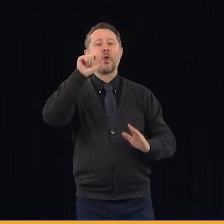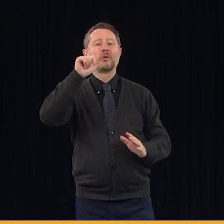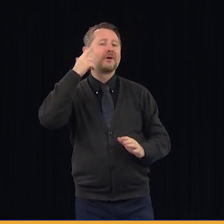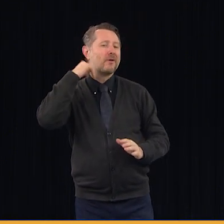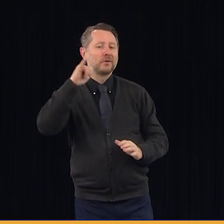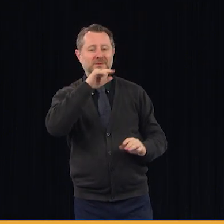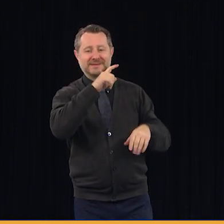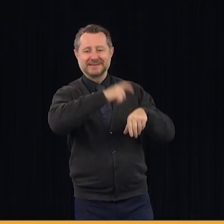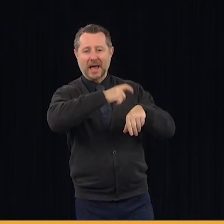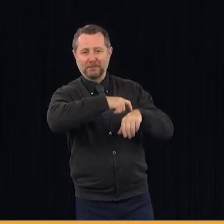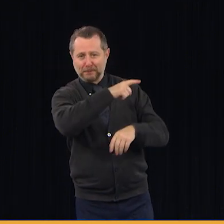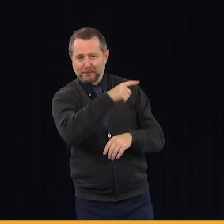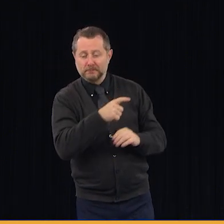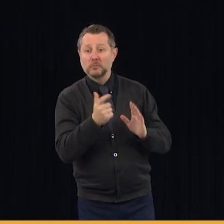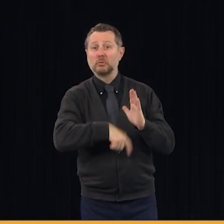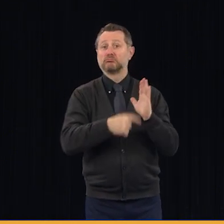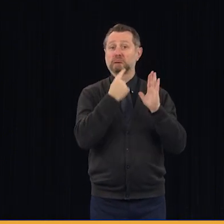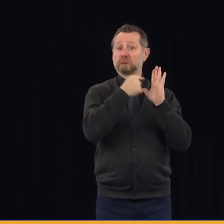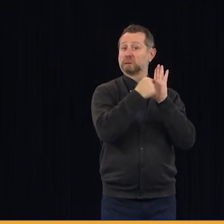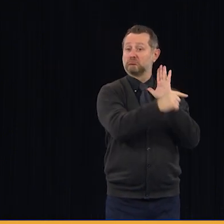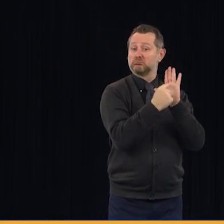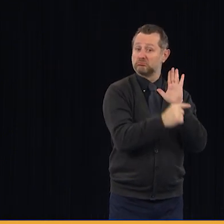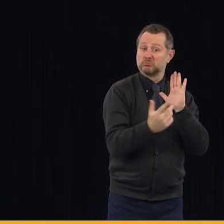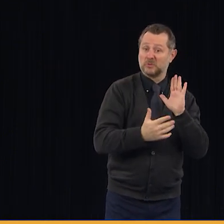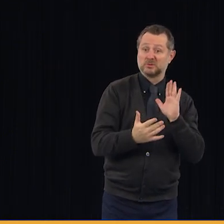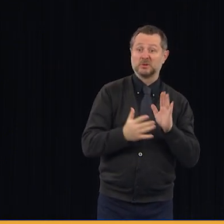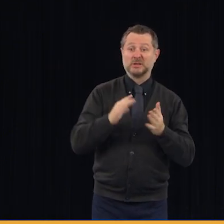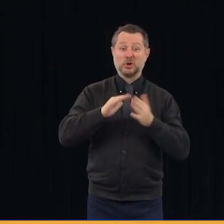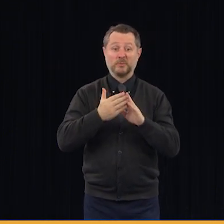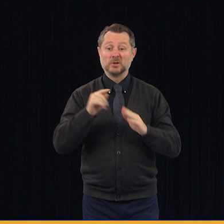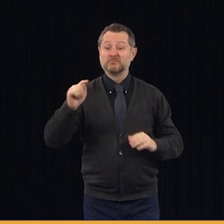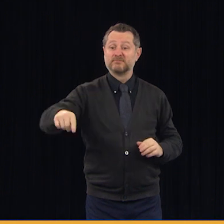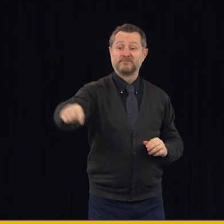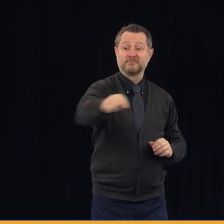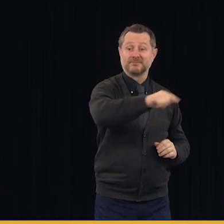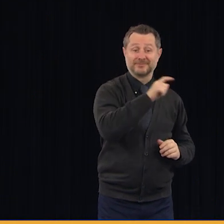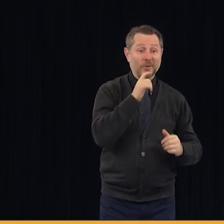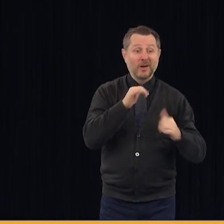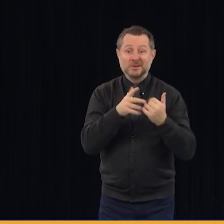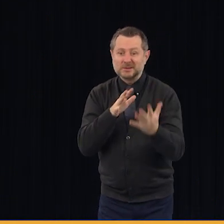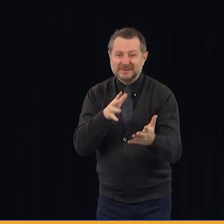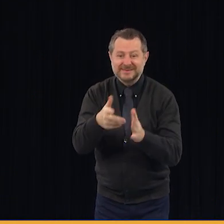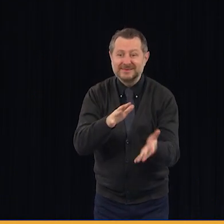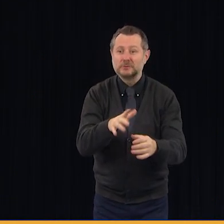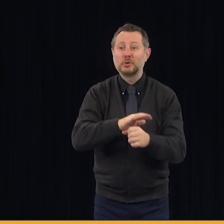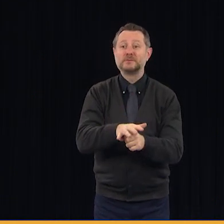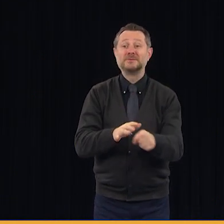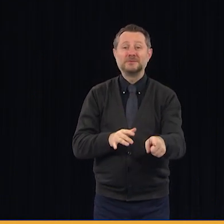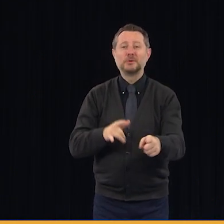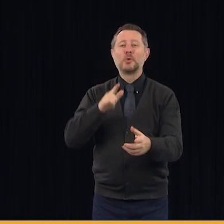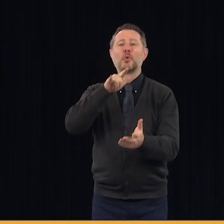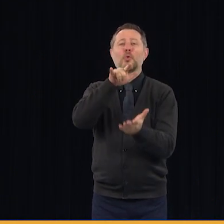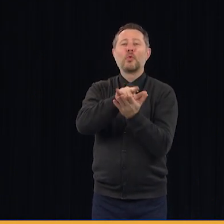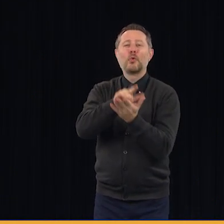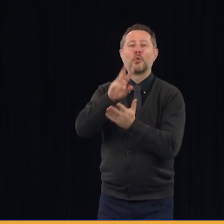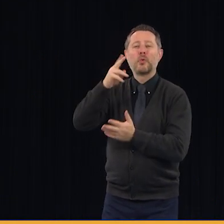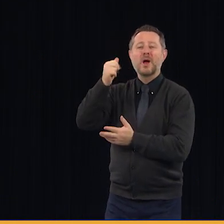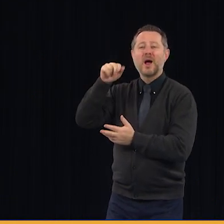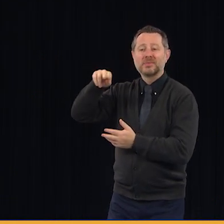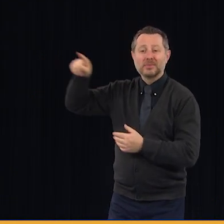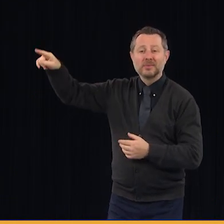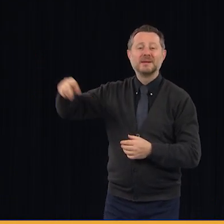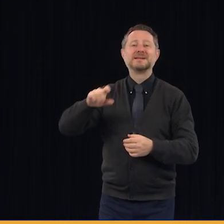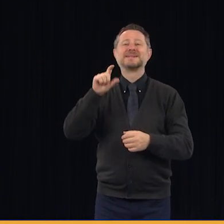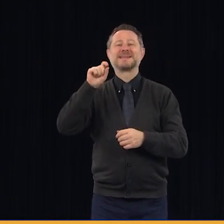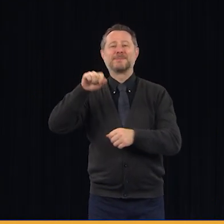says the communities that have dealt with this before, like Wuhan, Singapore, are now seeing